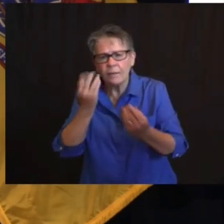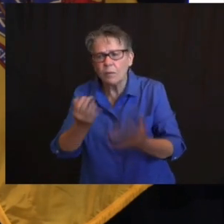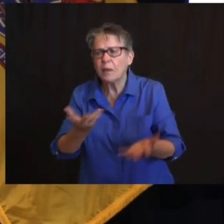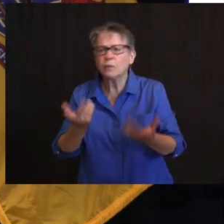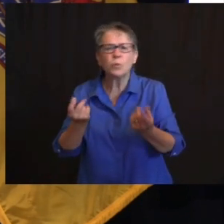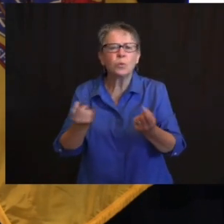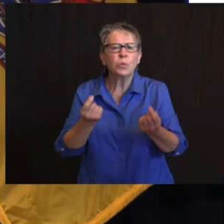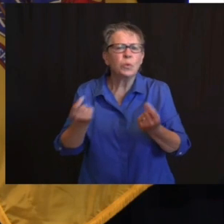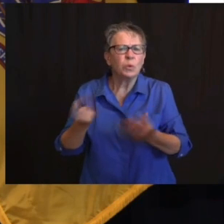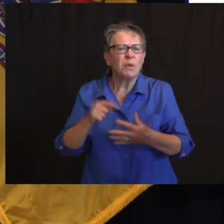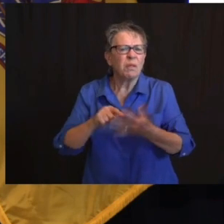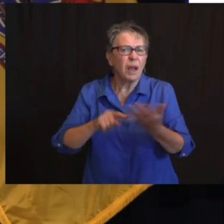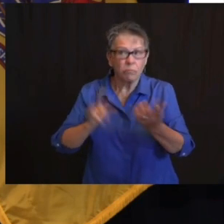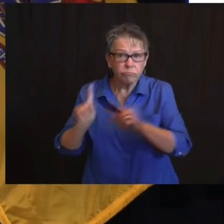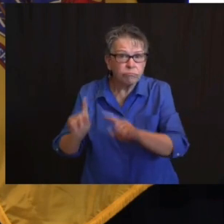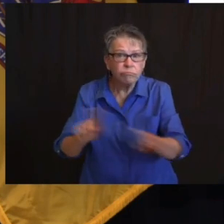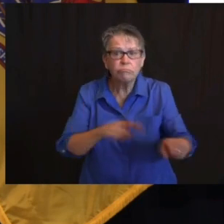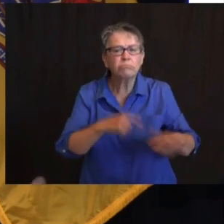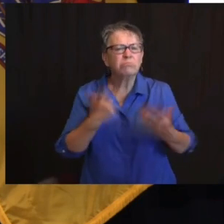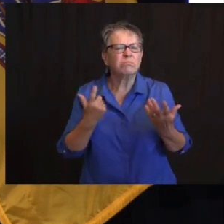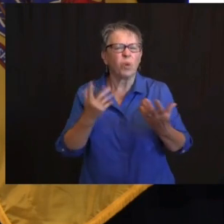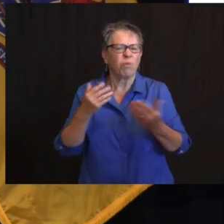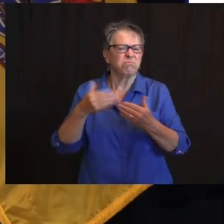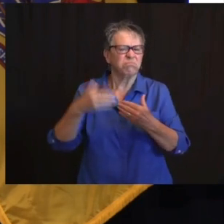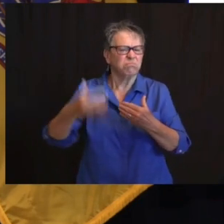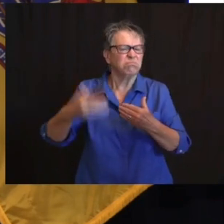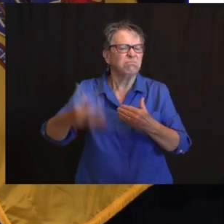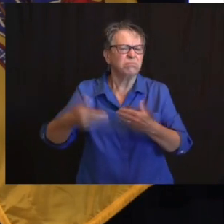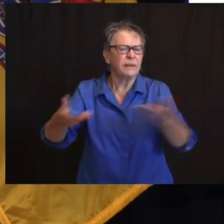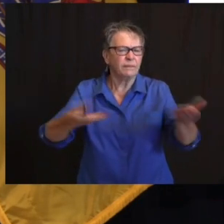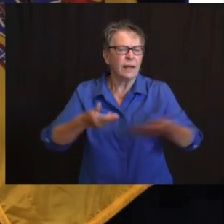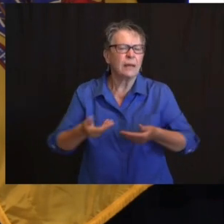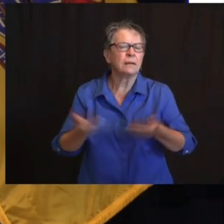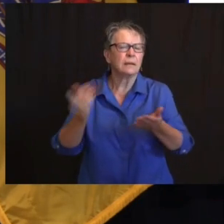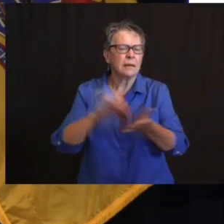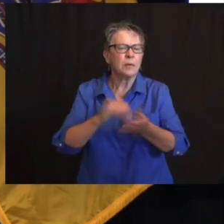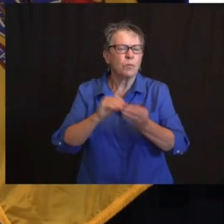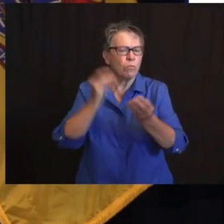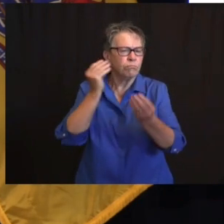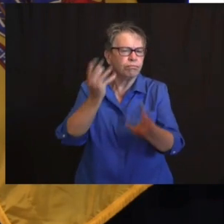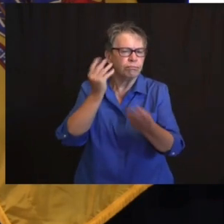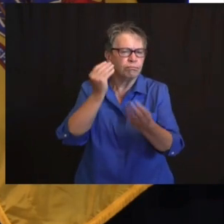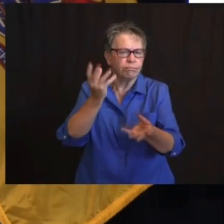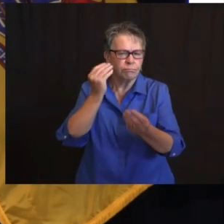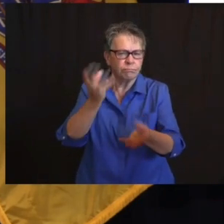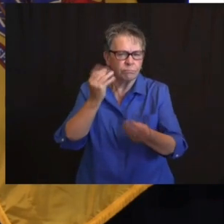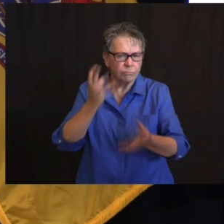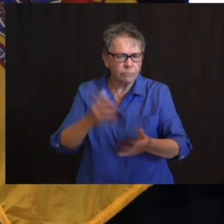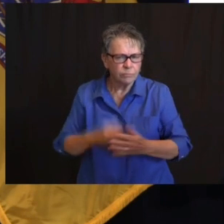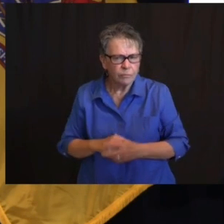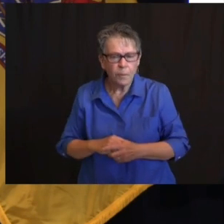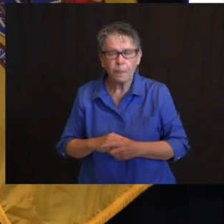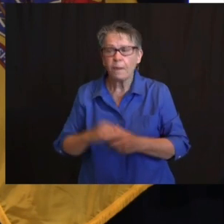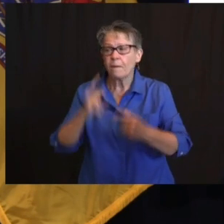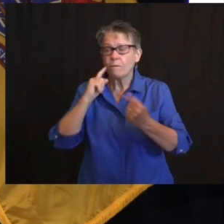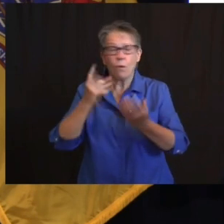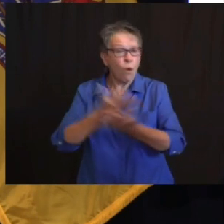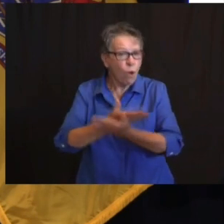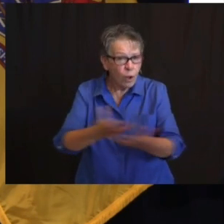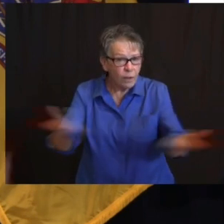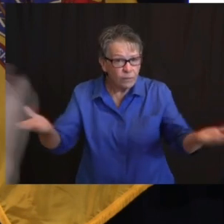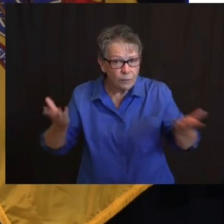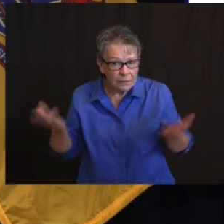cetera. Folks, to everybody out there, bless you and thank you. Keep doing what you've been doing.